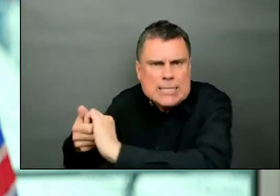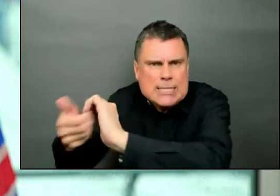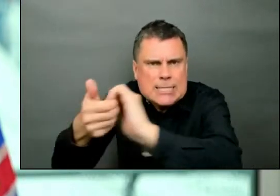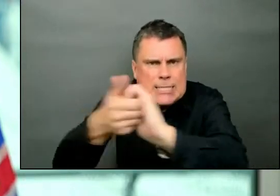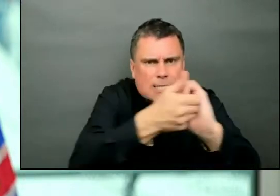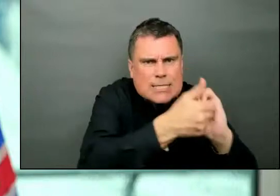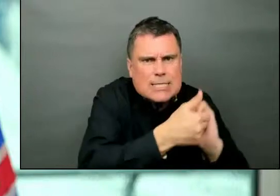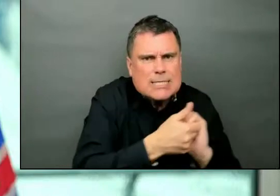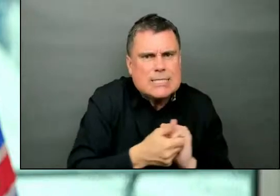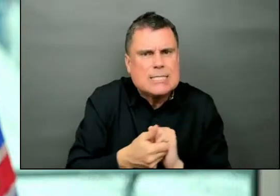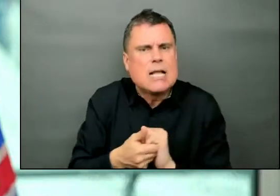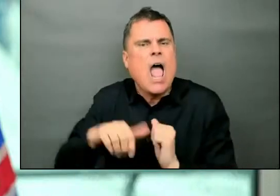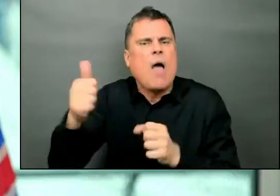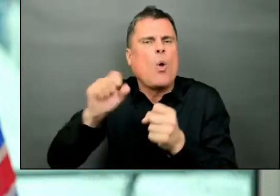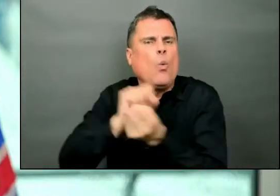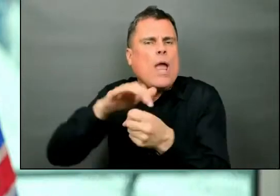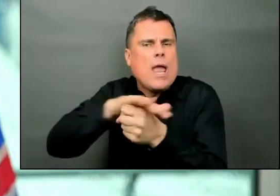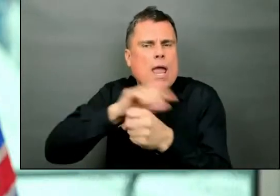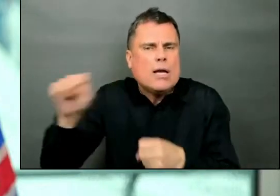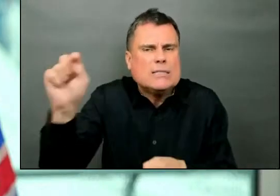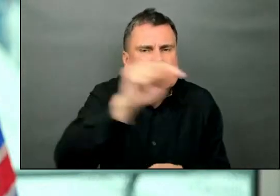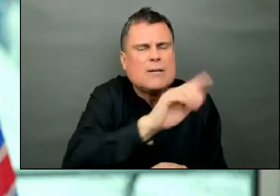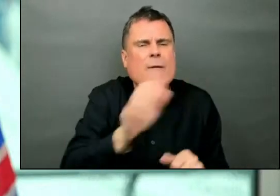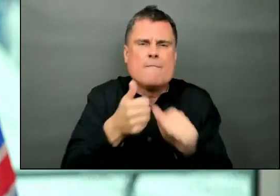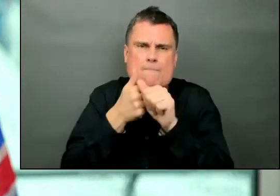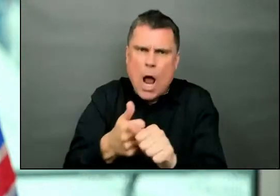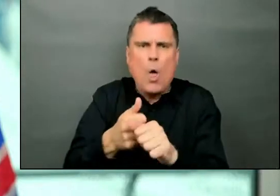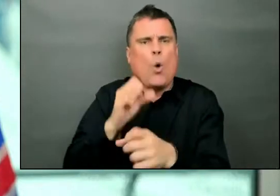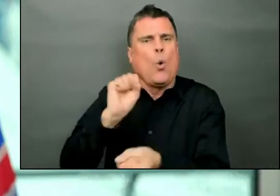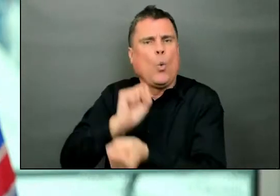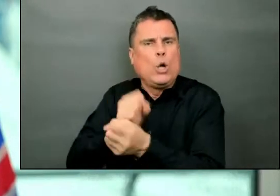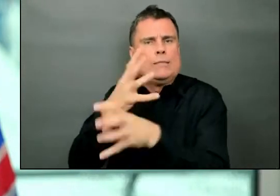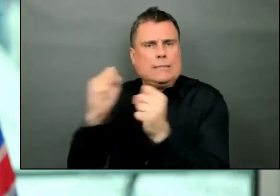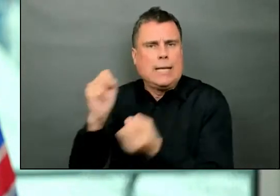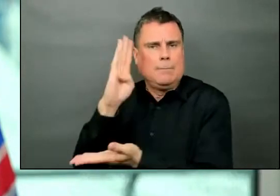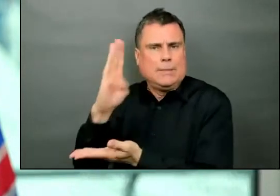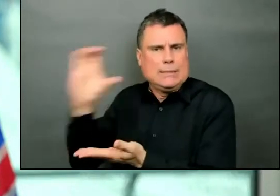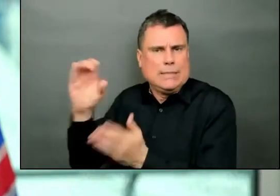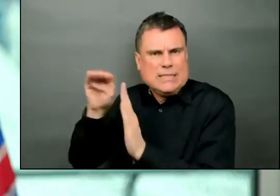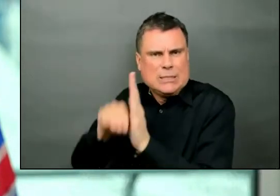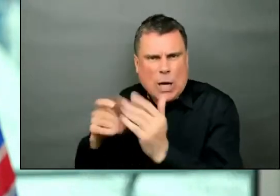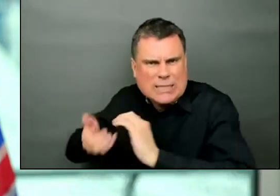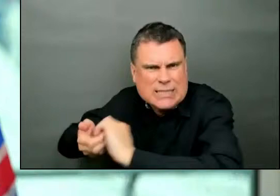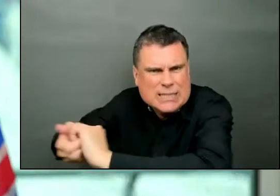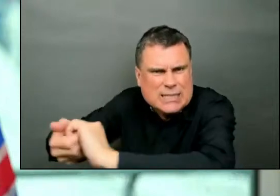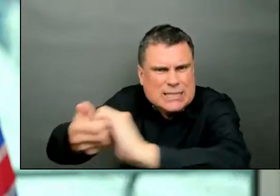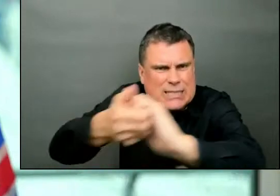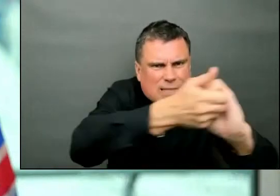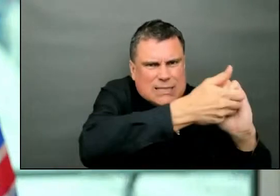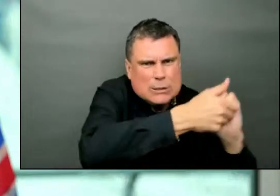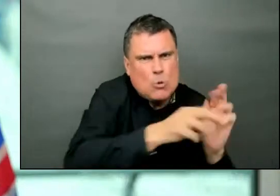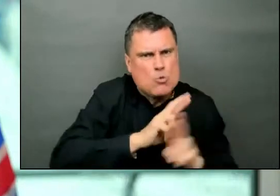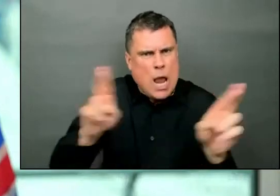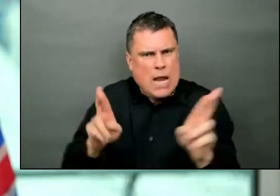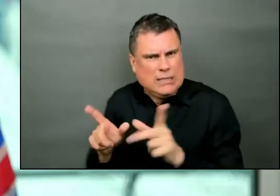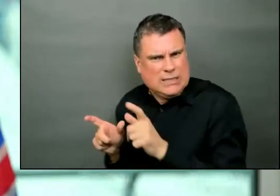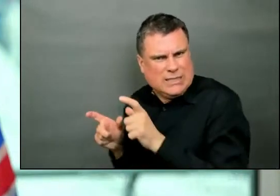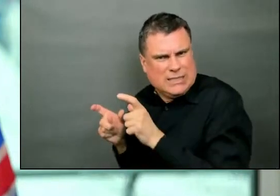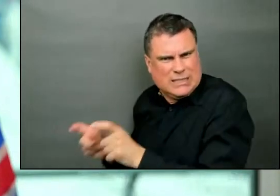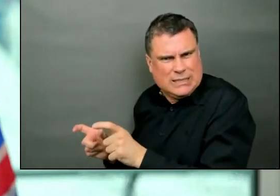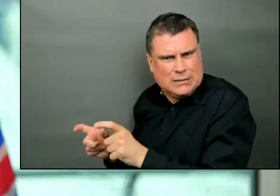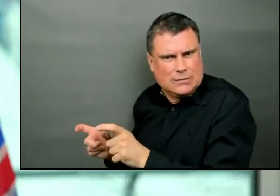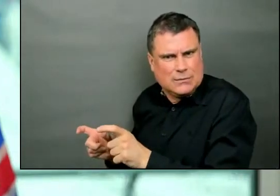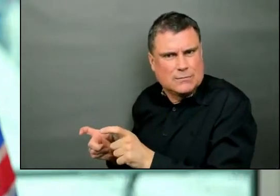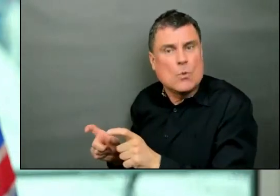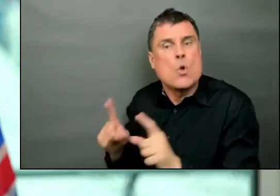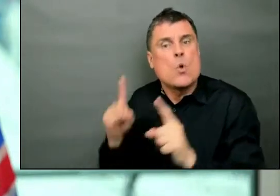following adequate safety plans so that we can prevent that from happening. And what we would like to see is that we have